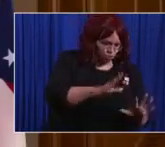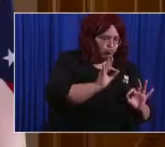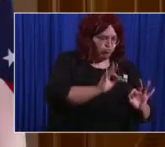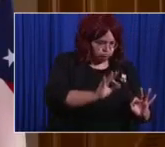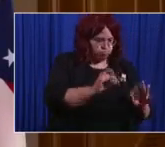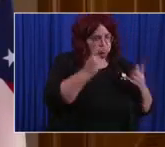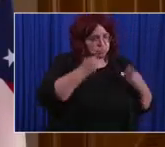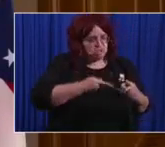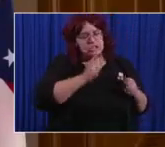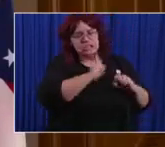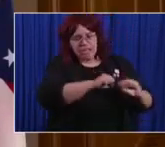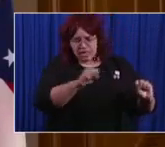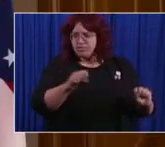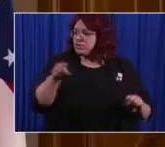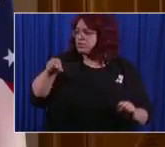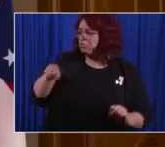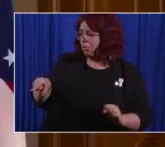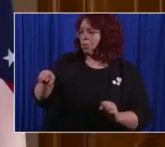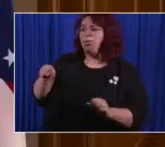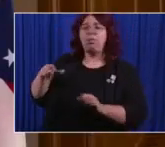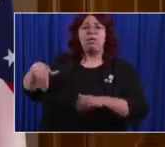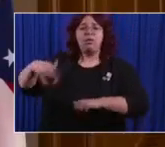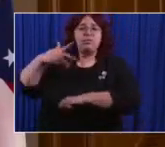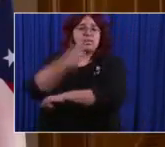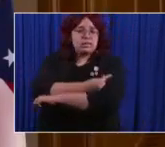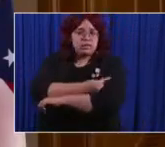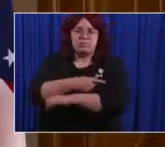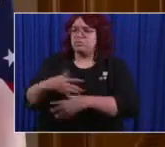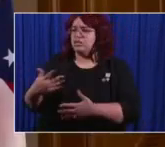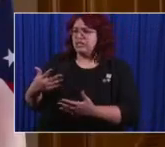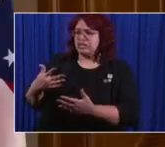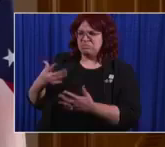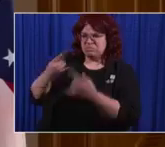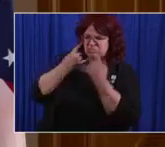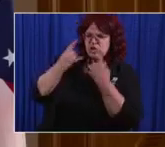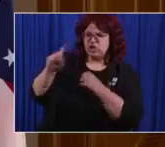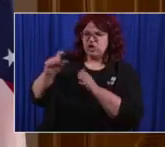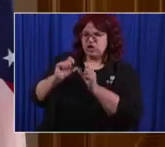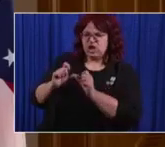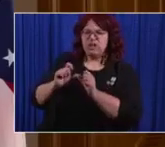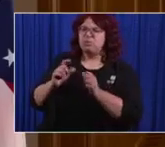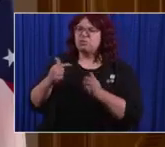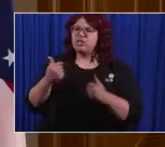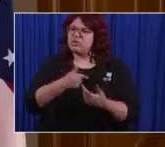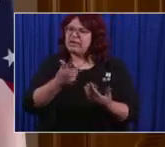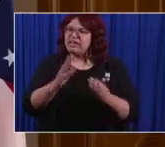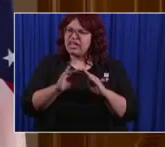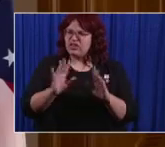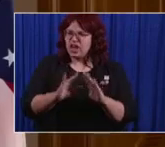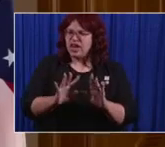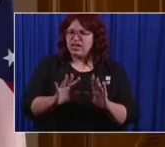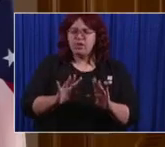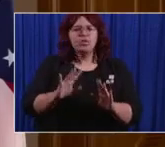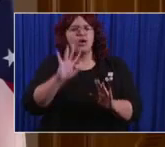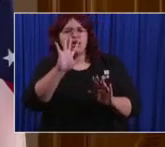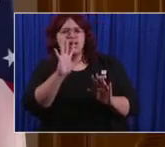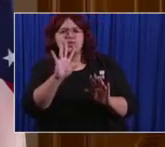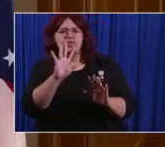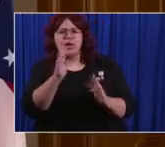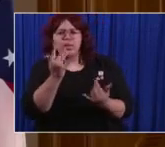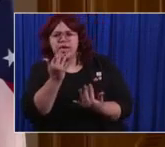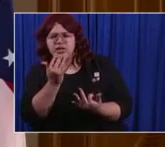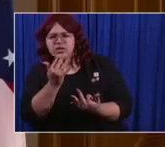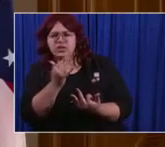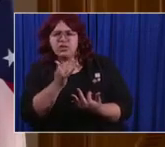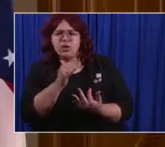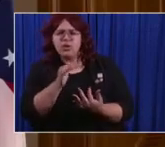safe for the other. But we were just trying to clarify this. And just a quick follow-up. Are you saying that the BWC is not doing